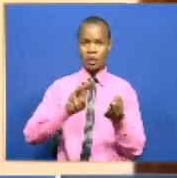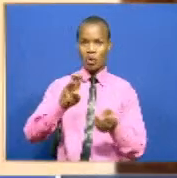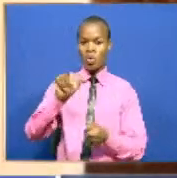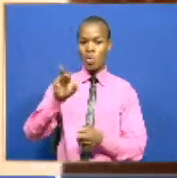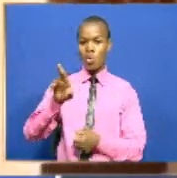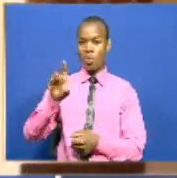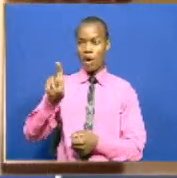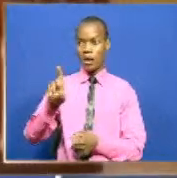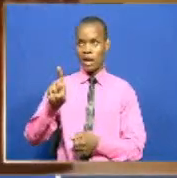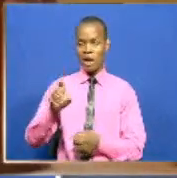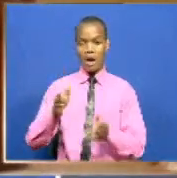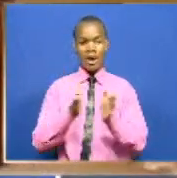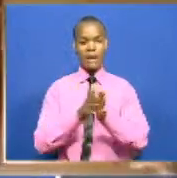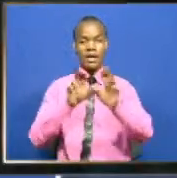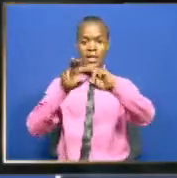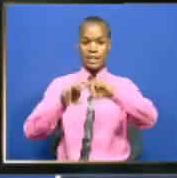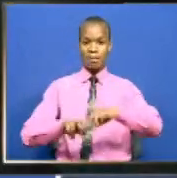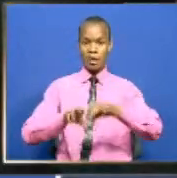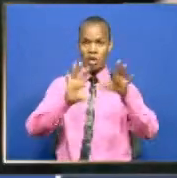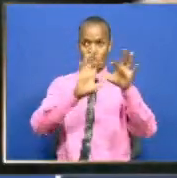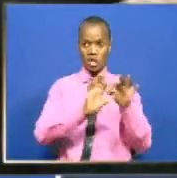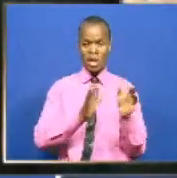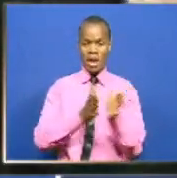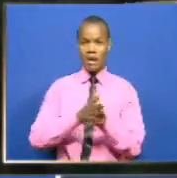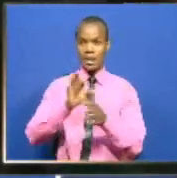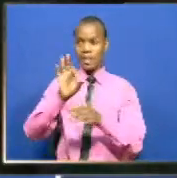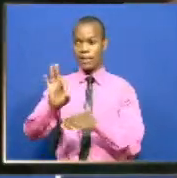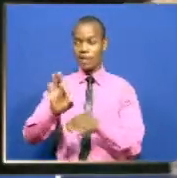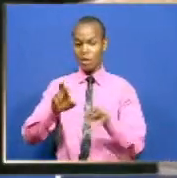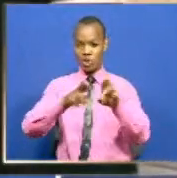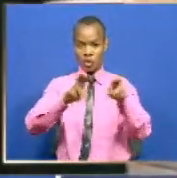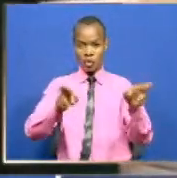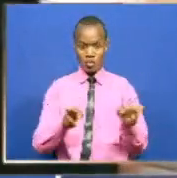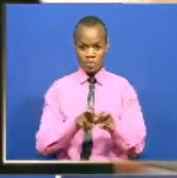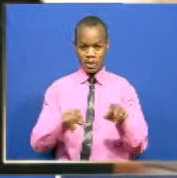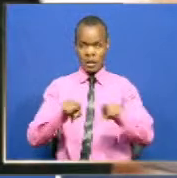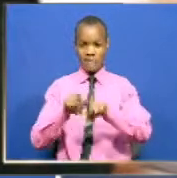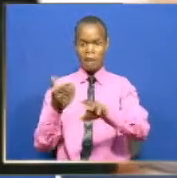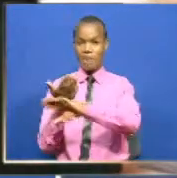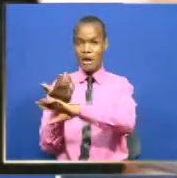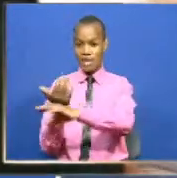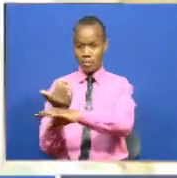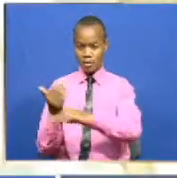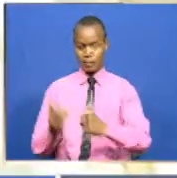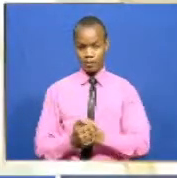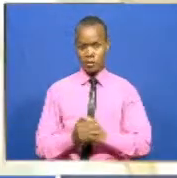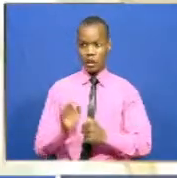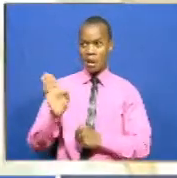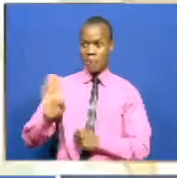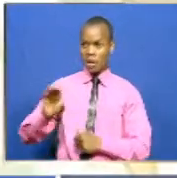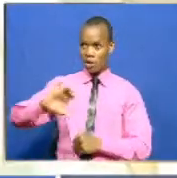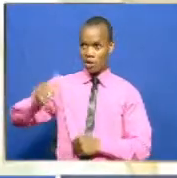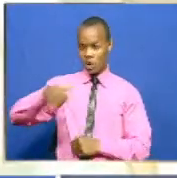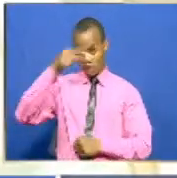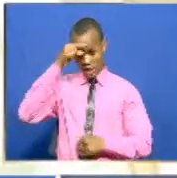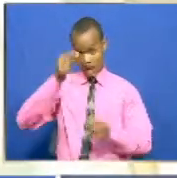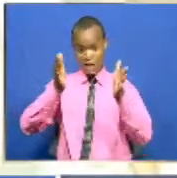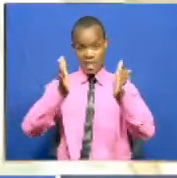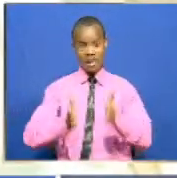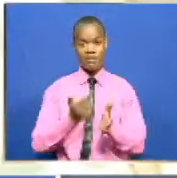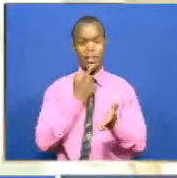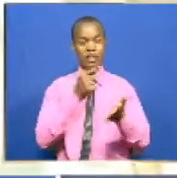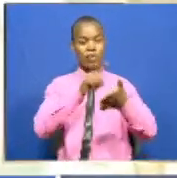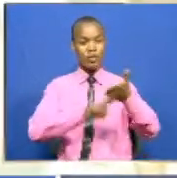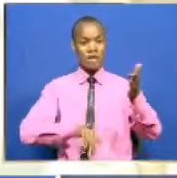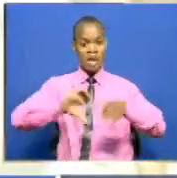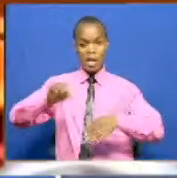unit, a high dependency unit, three consultation rooms and a reception. According to Baringo County Governor Stanley Kiptis, the county government has